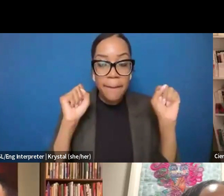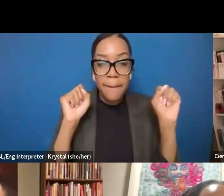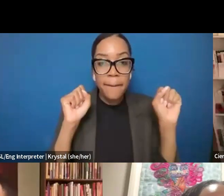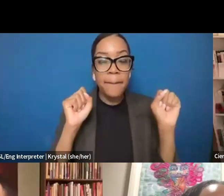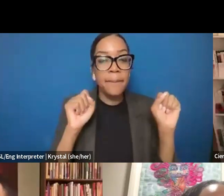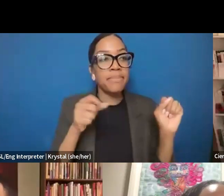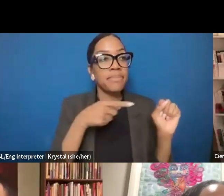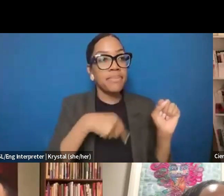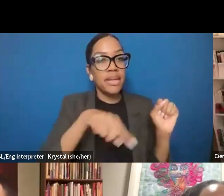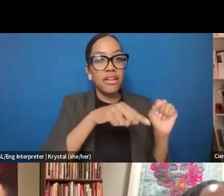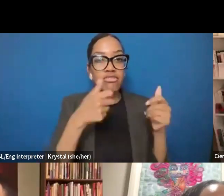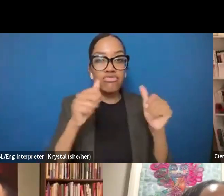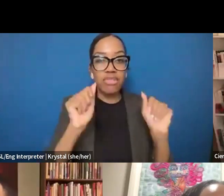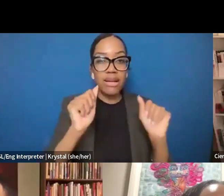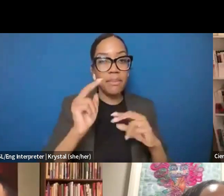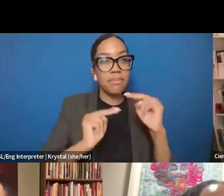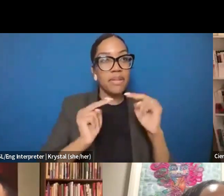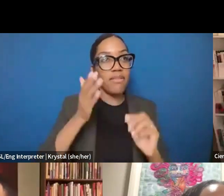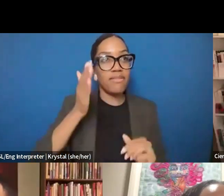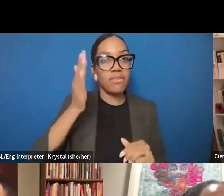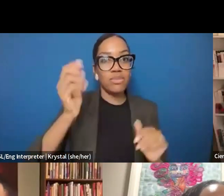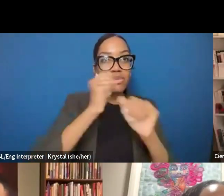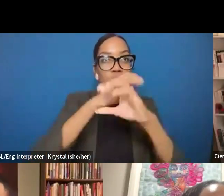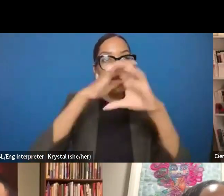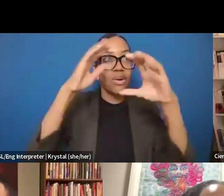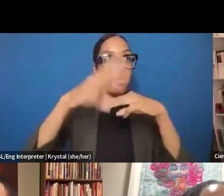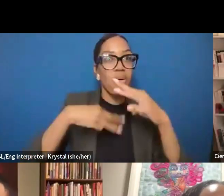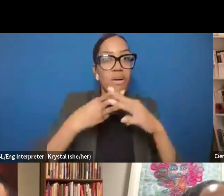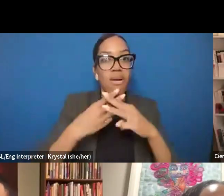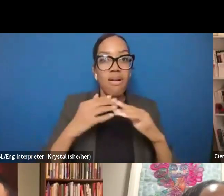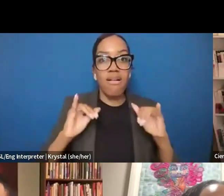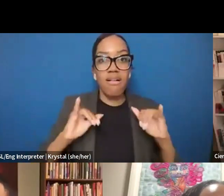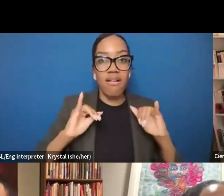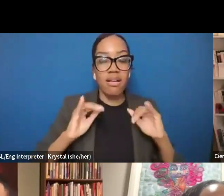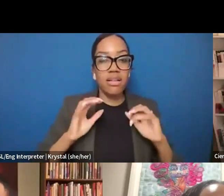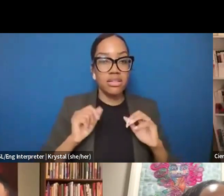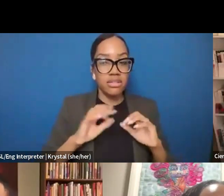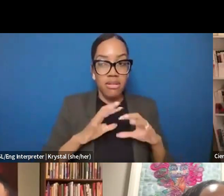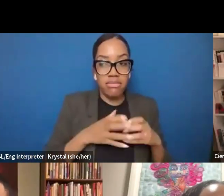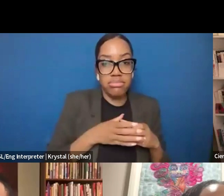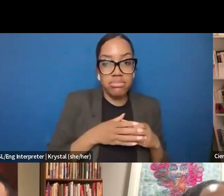trying to collectively build. And these institutions are a really important